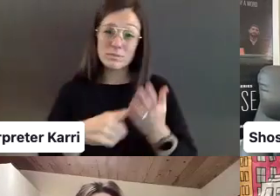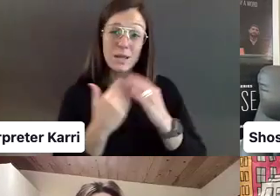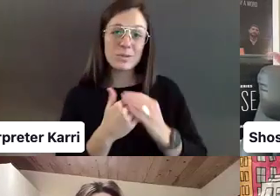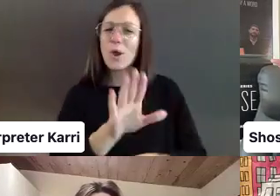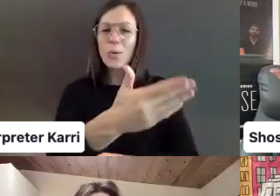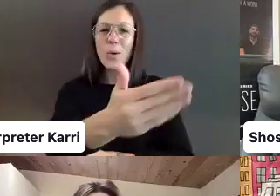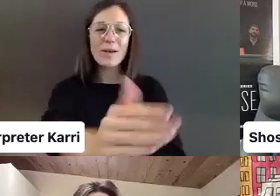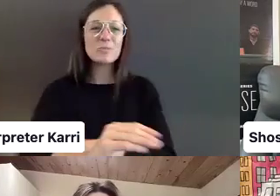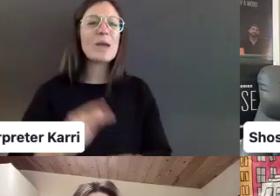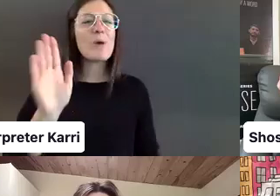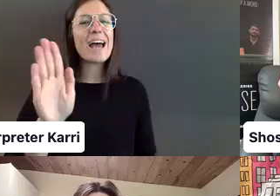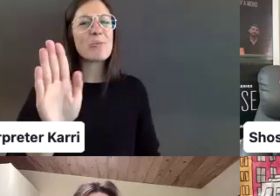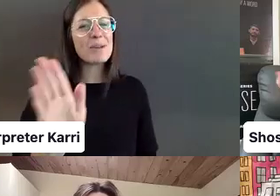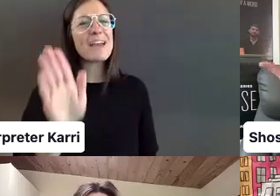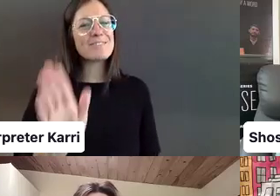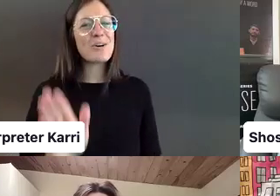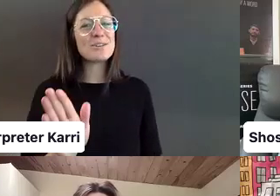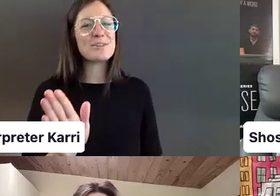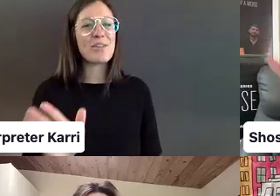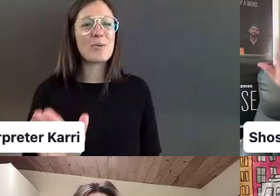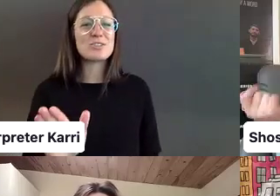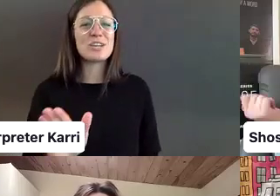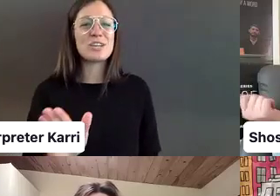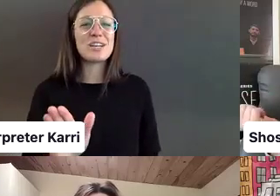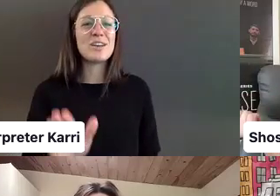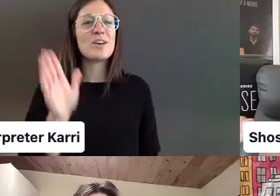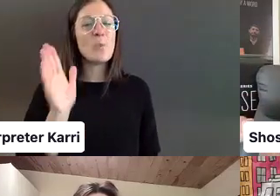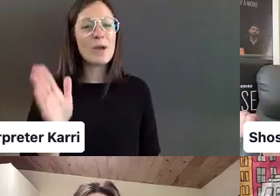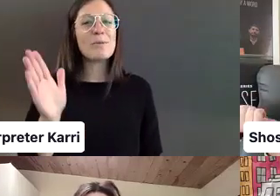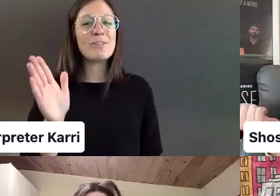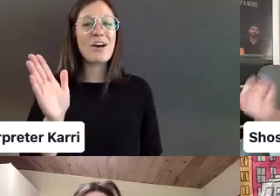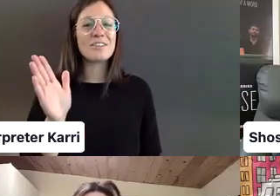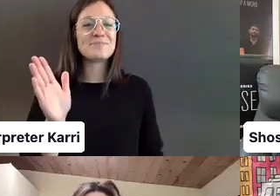Okay. I want to. Wait, why? Why do we have to go on to another question?